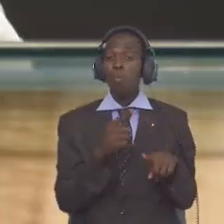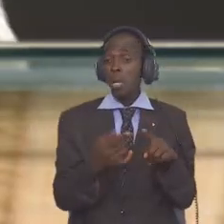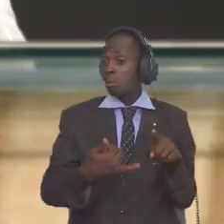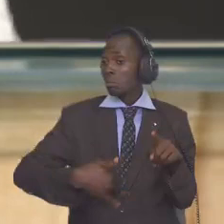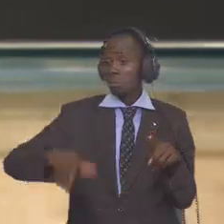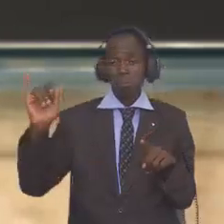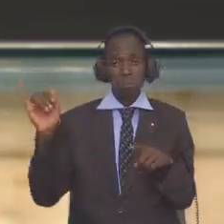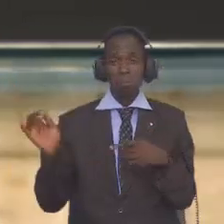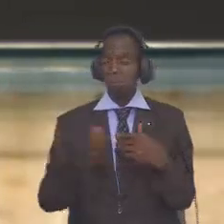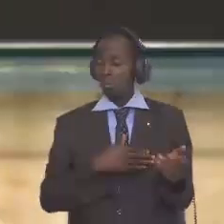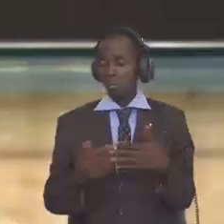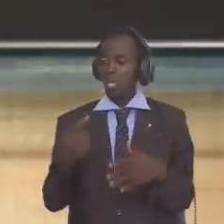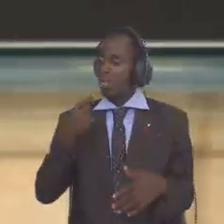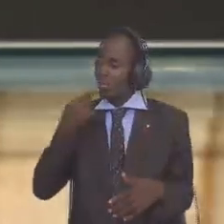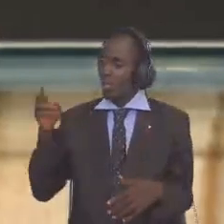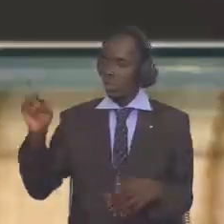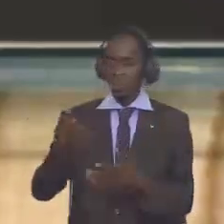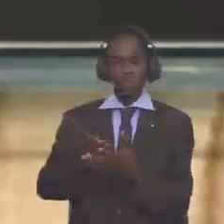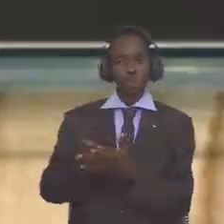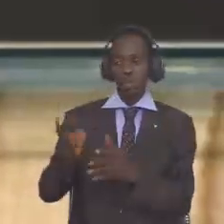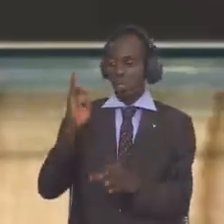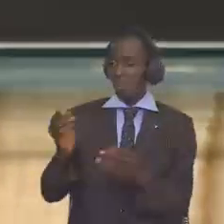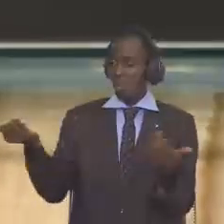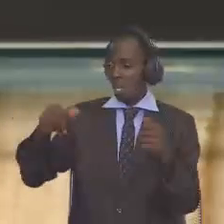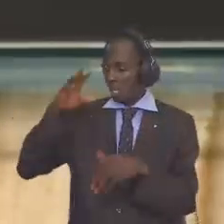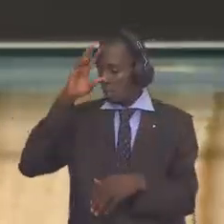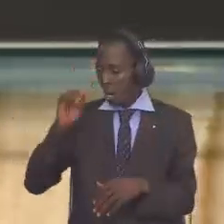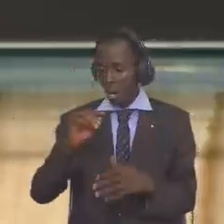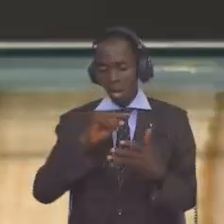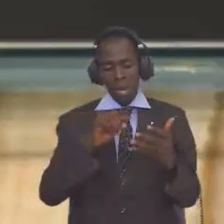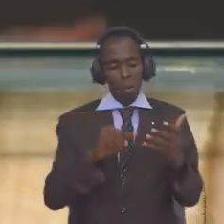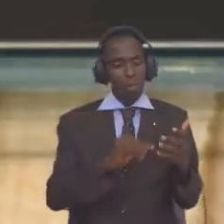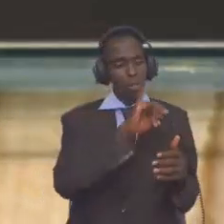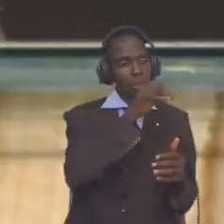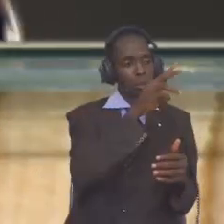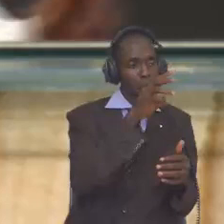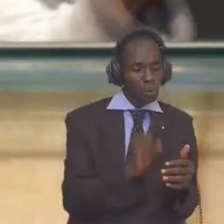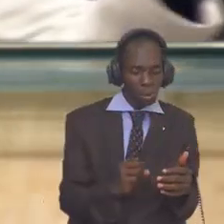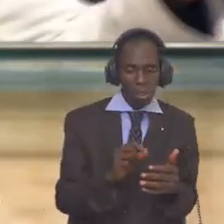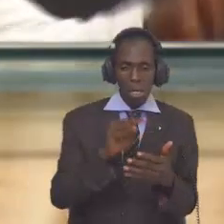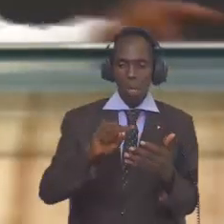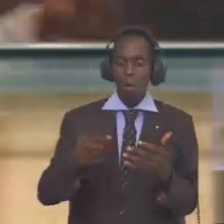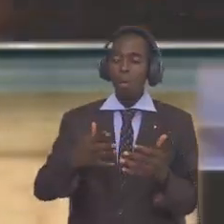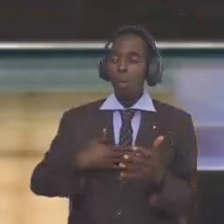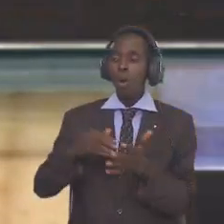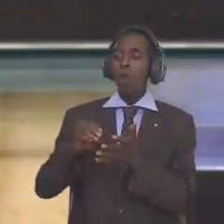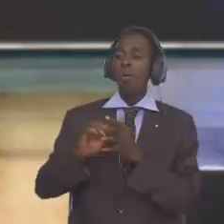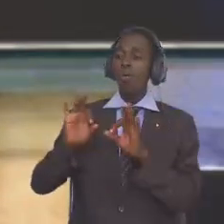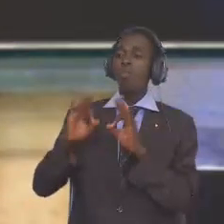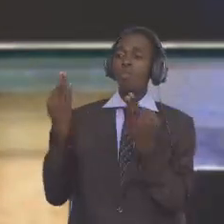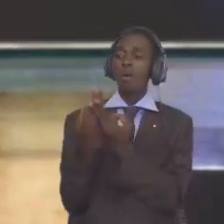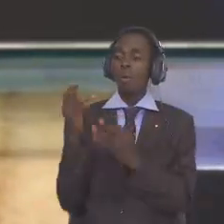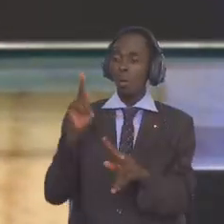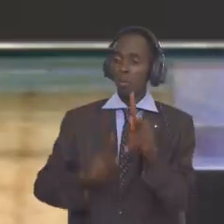If any man here on earth, if any man among the Jews, if any man among my kinsmen in